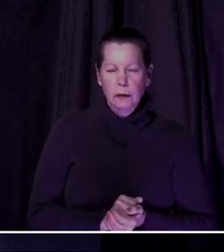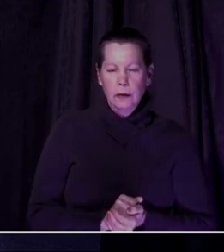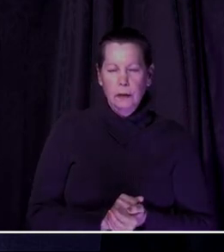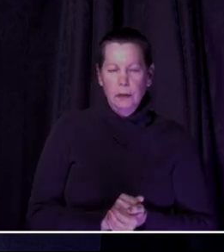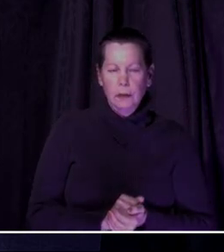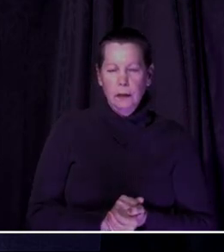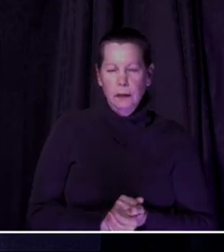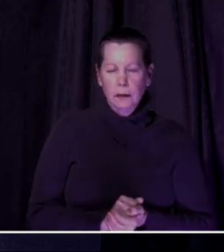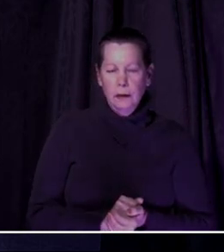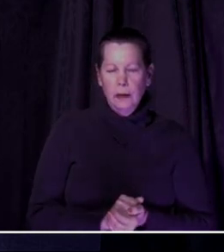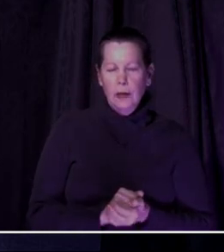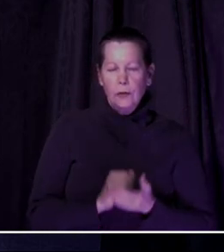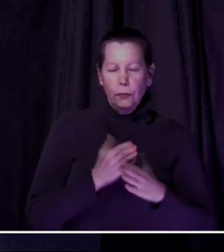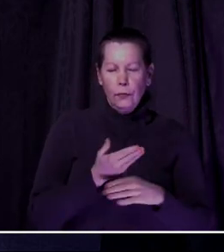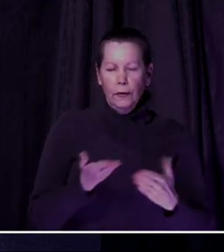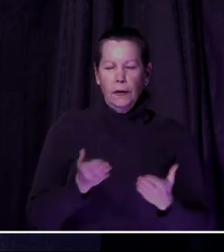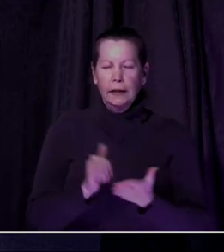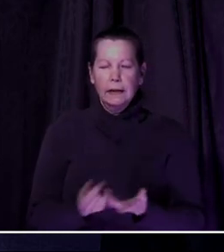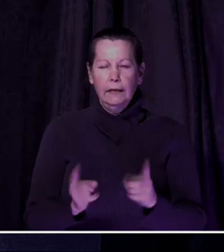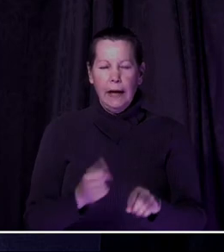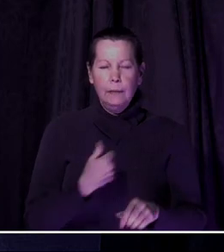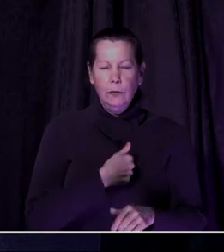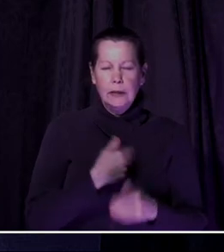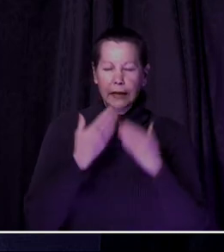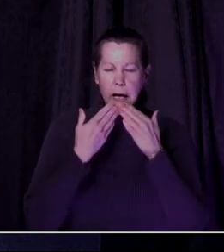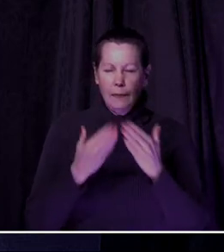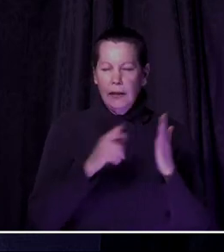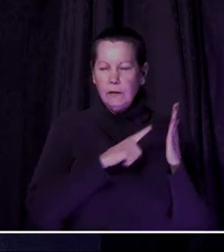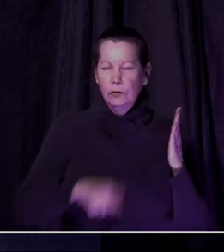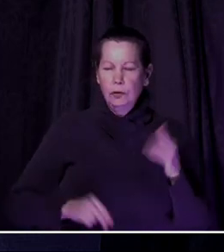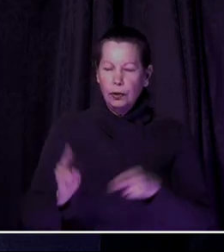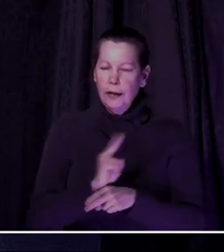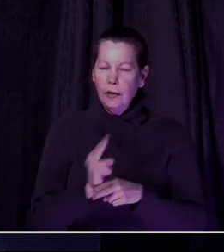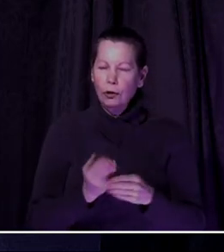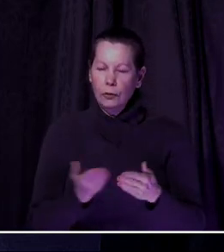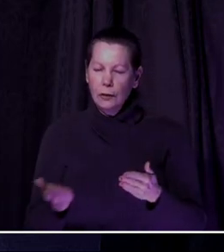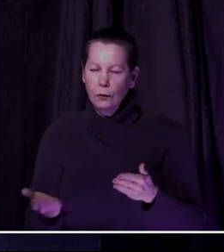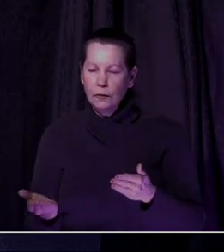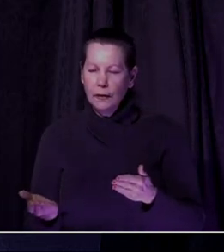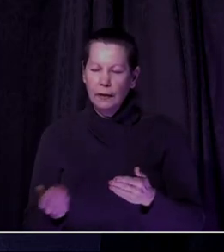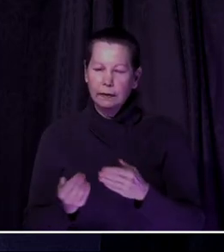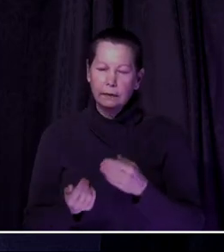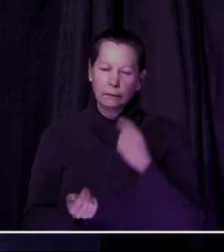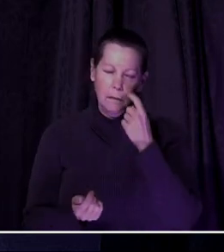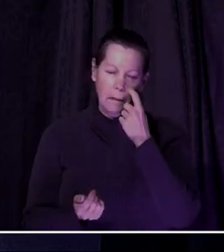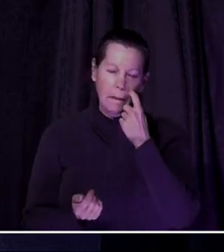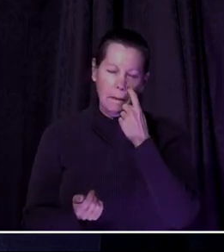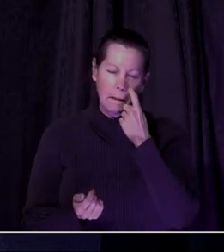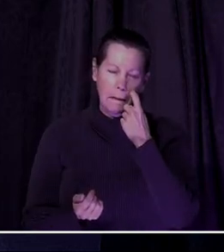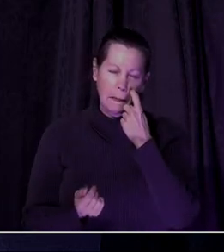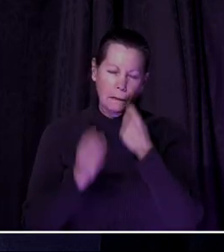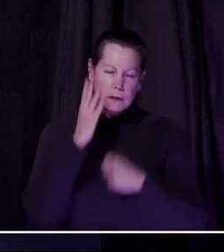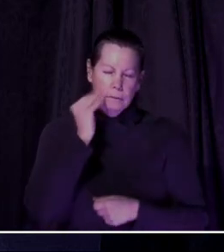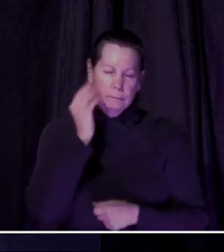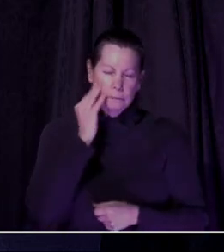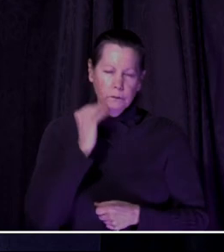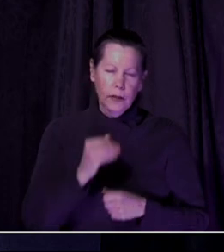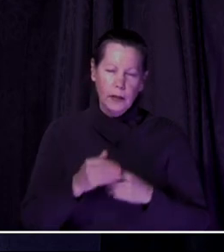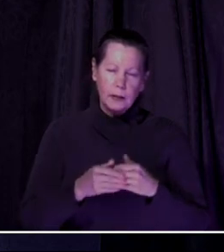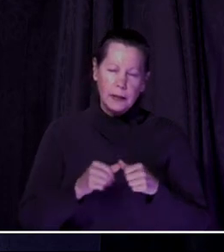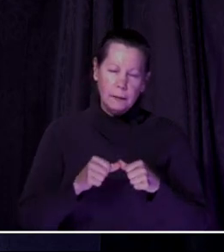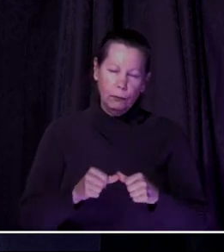we've incurred or went through, I'm thankful, Lord, that you're using them and pressing